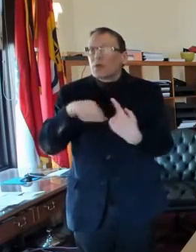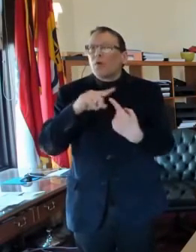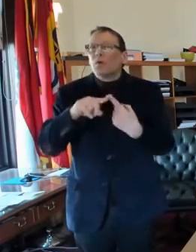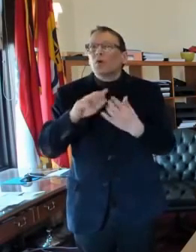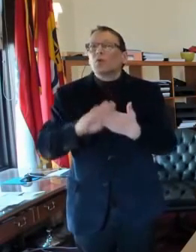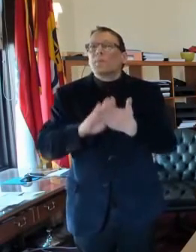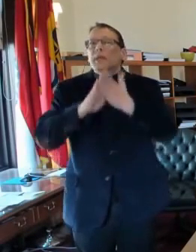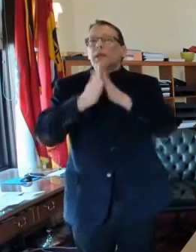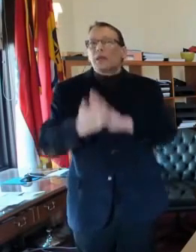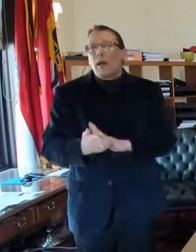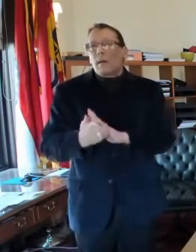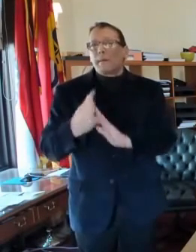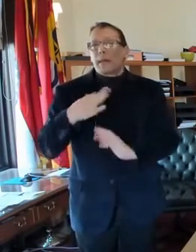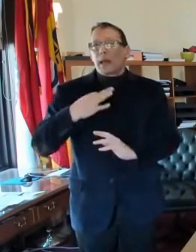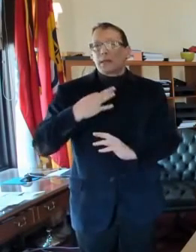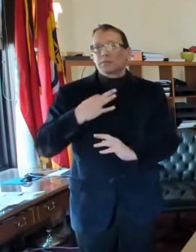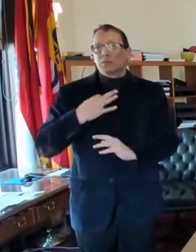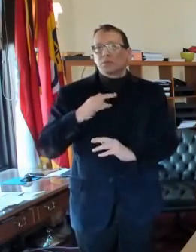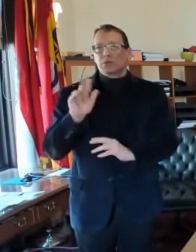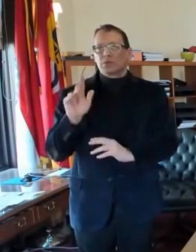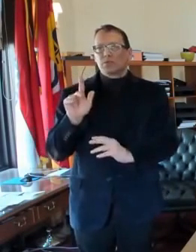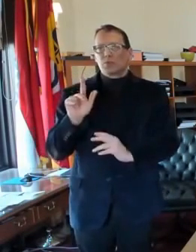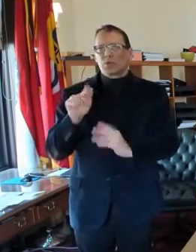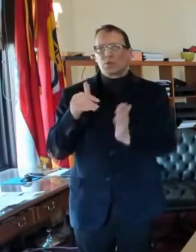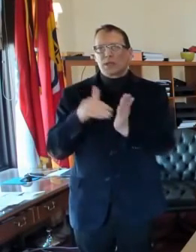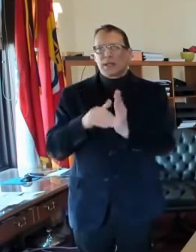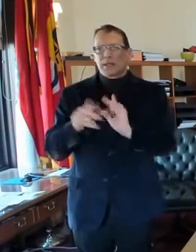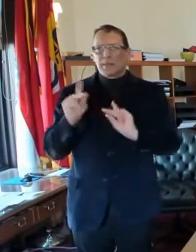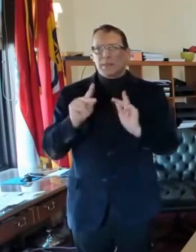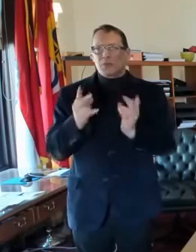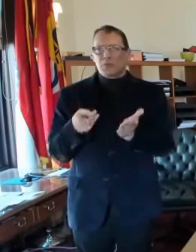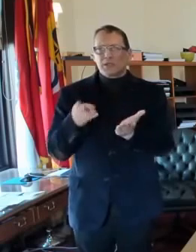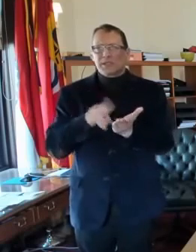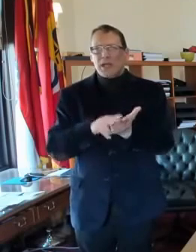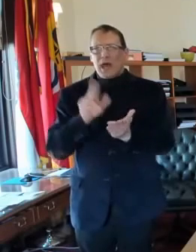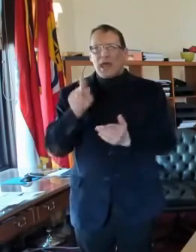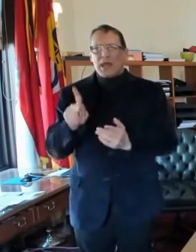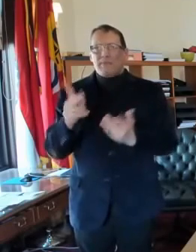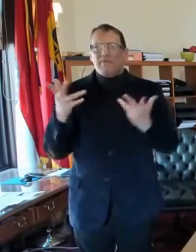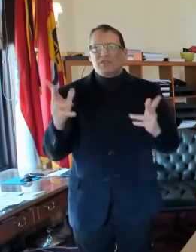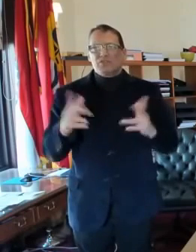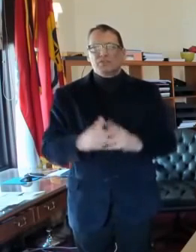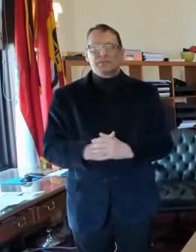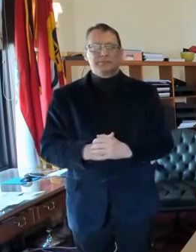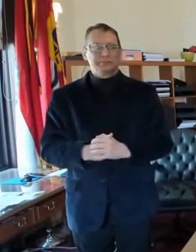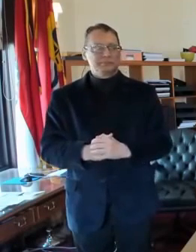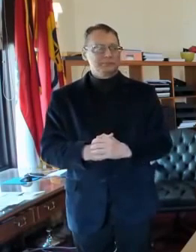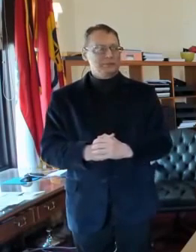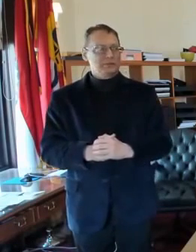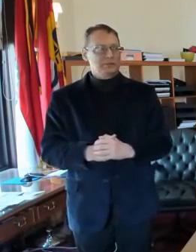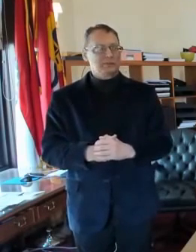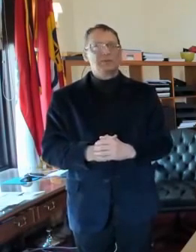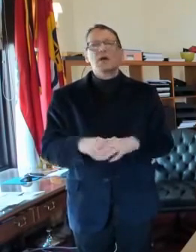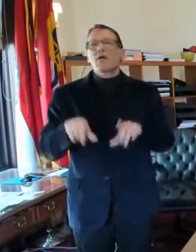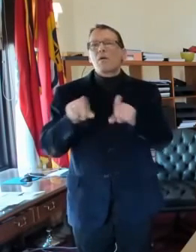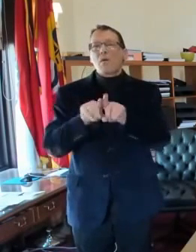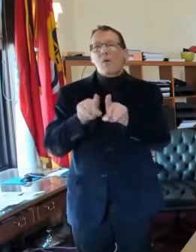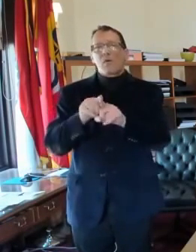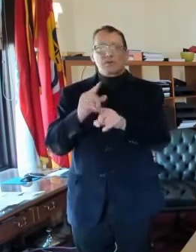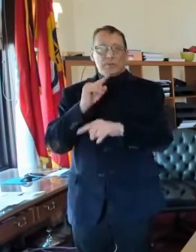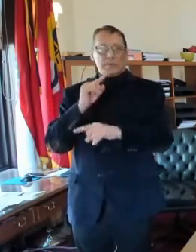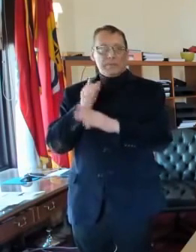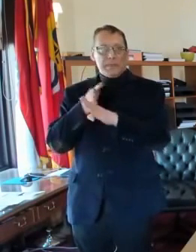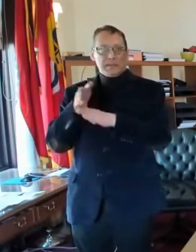eligible. We've had about 23,000 people sign up so far. In addition to that, I know the major hospital